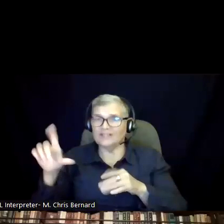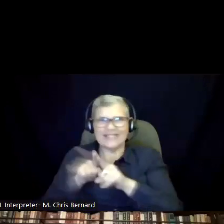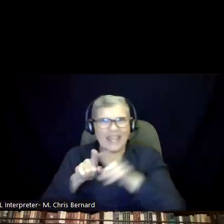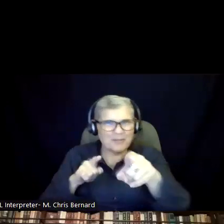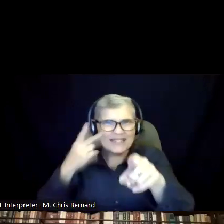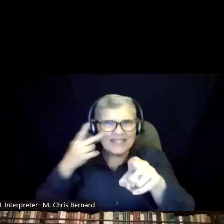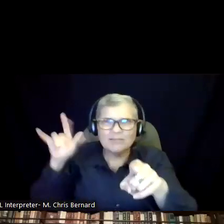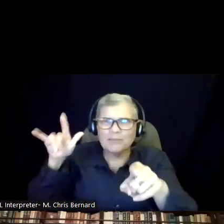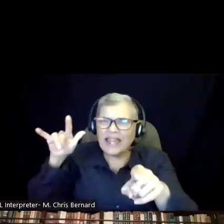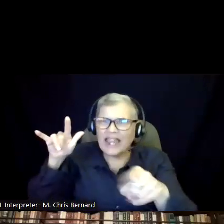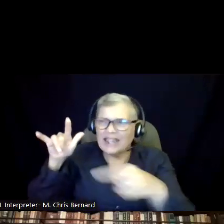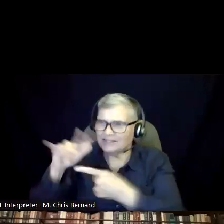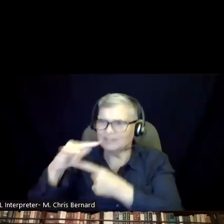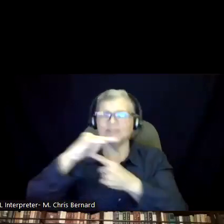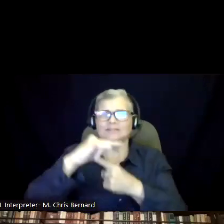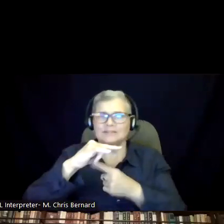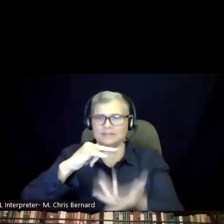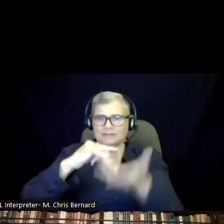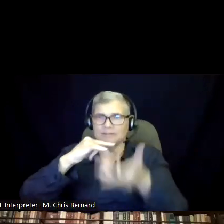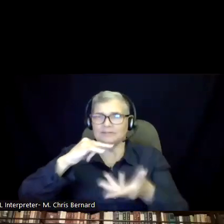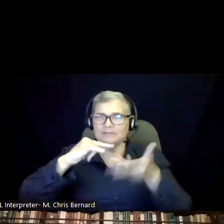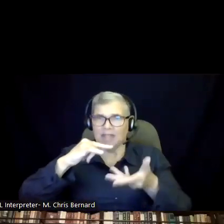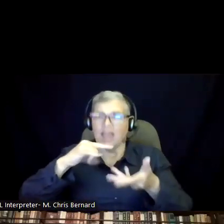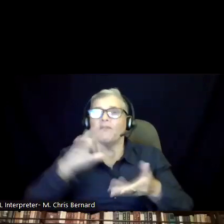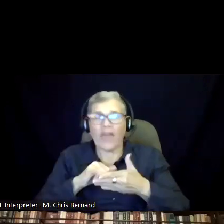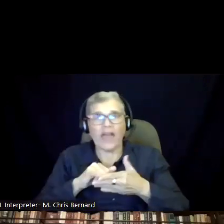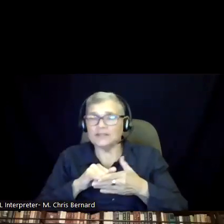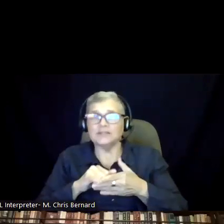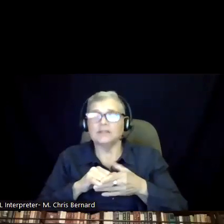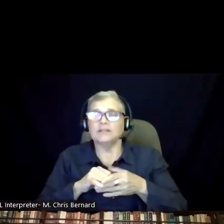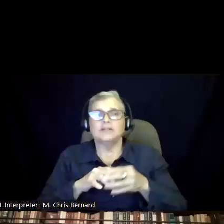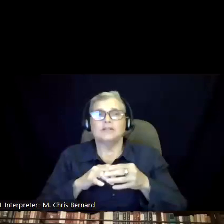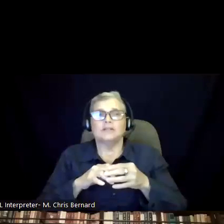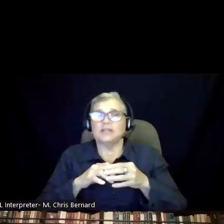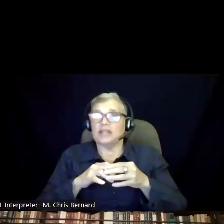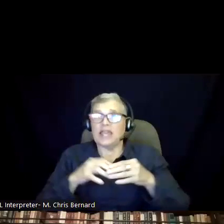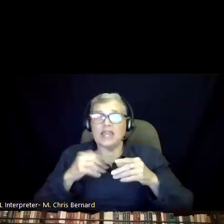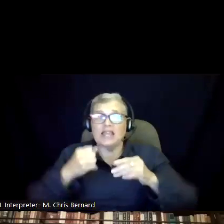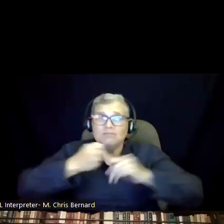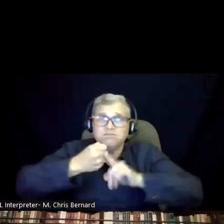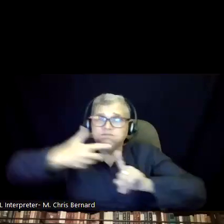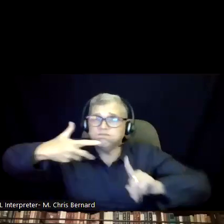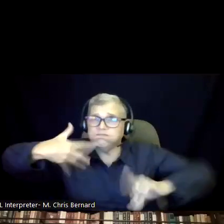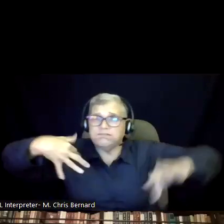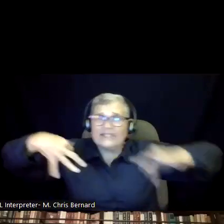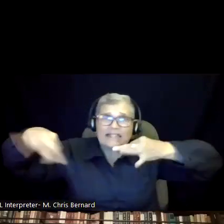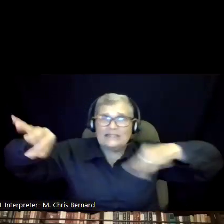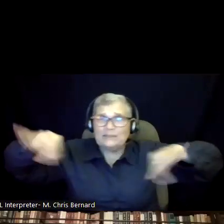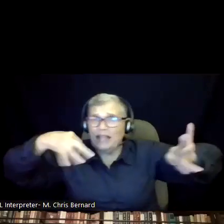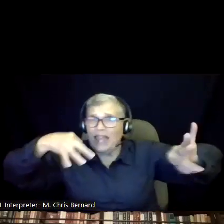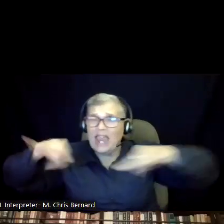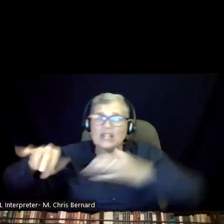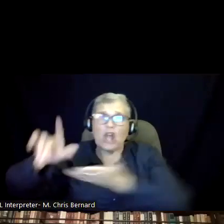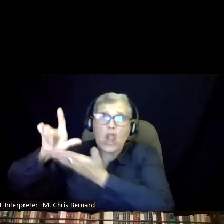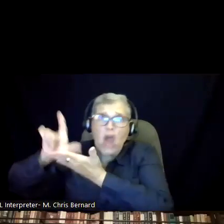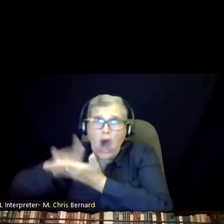highly simplified version of very extensive volumes of laws, rules,